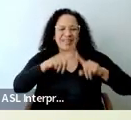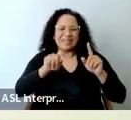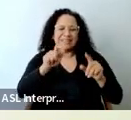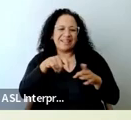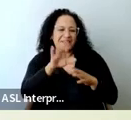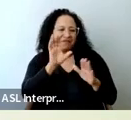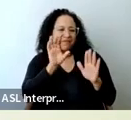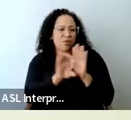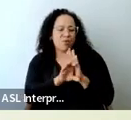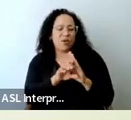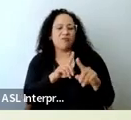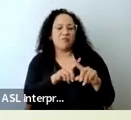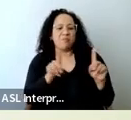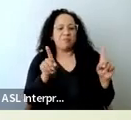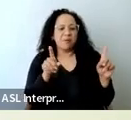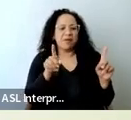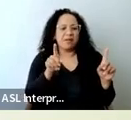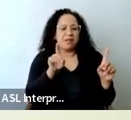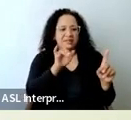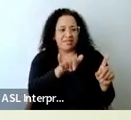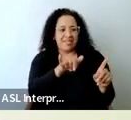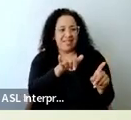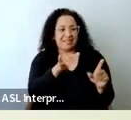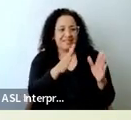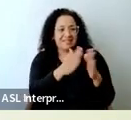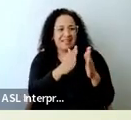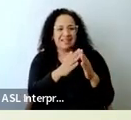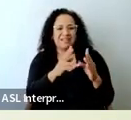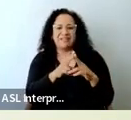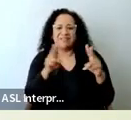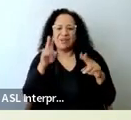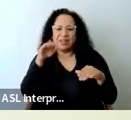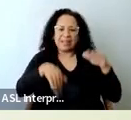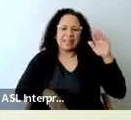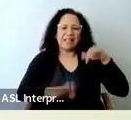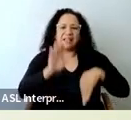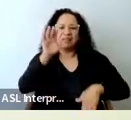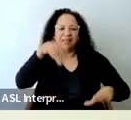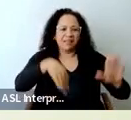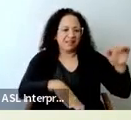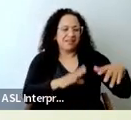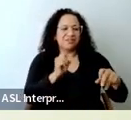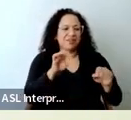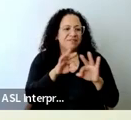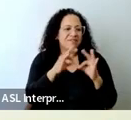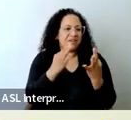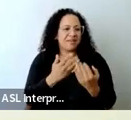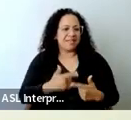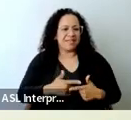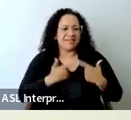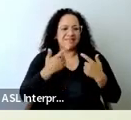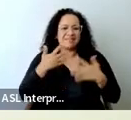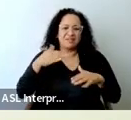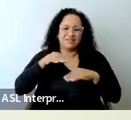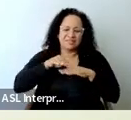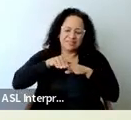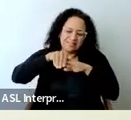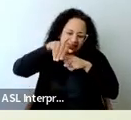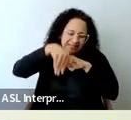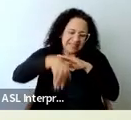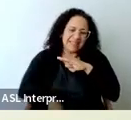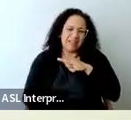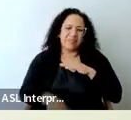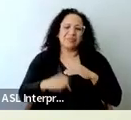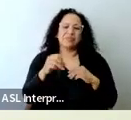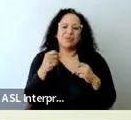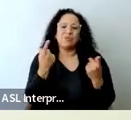photograph, but this particular town is very hilly. And so the family lives on a really steep property. And